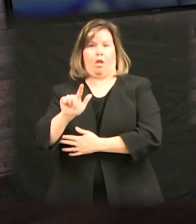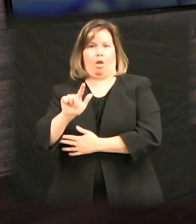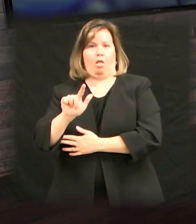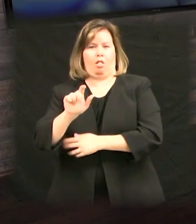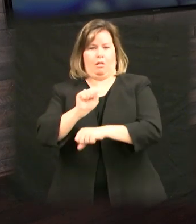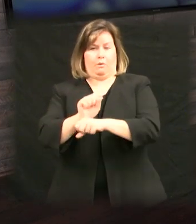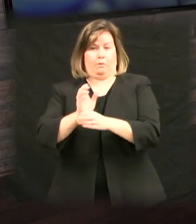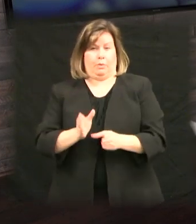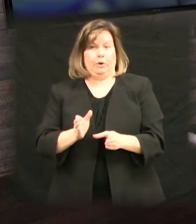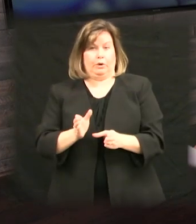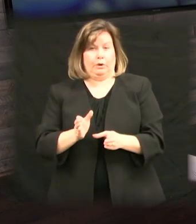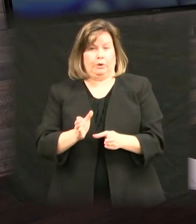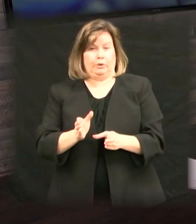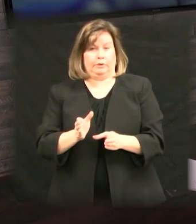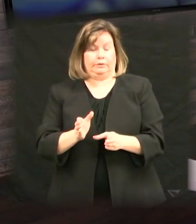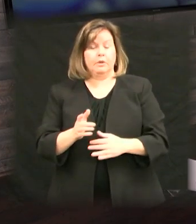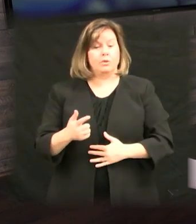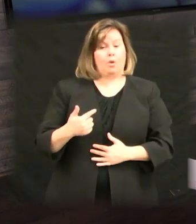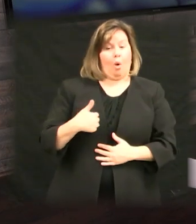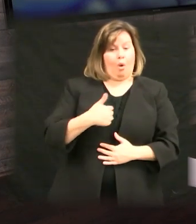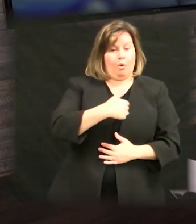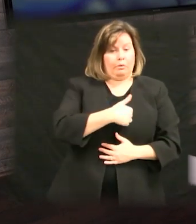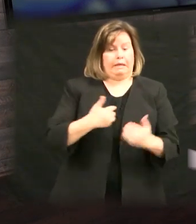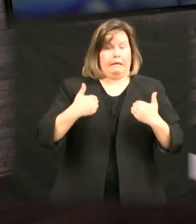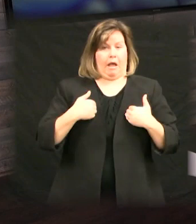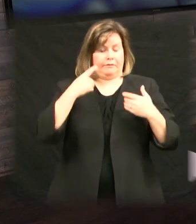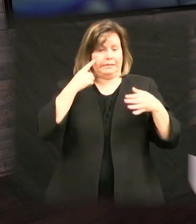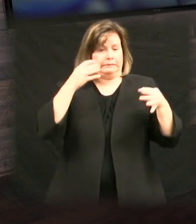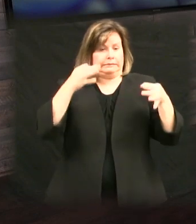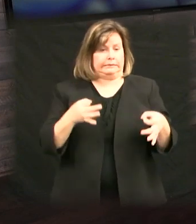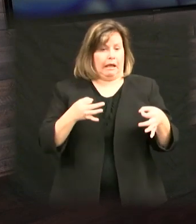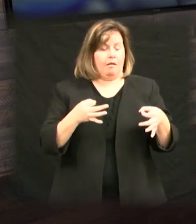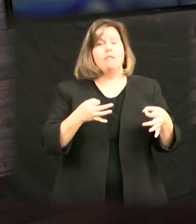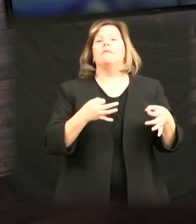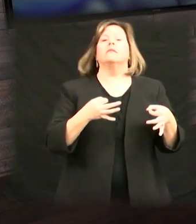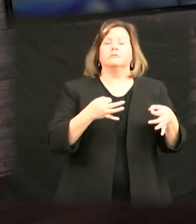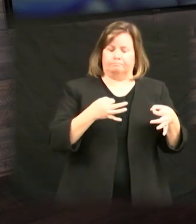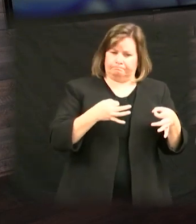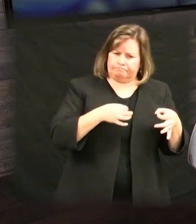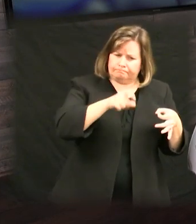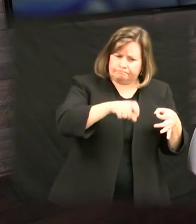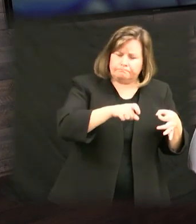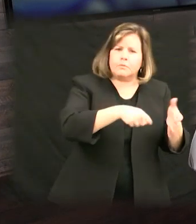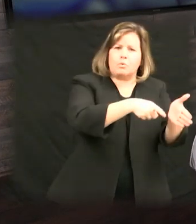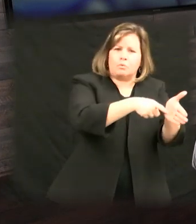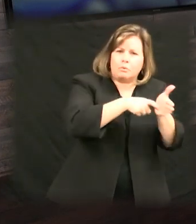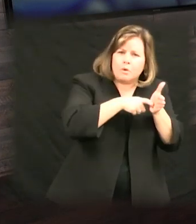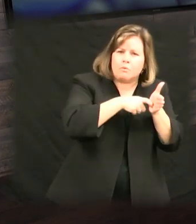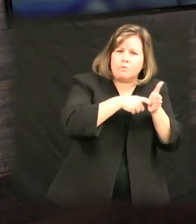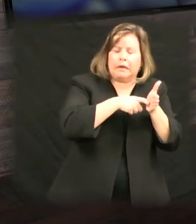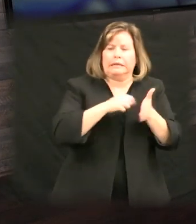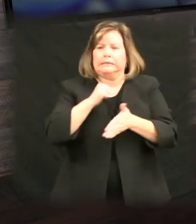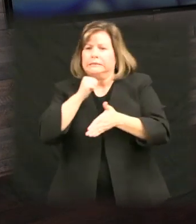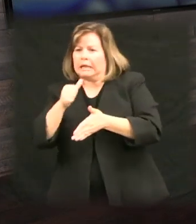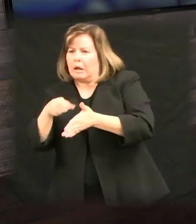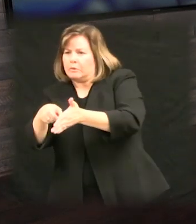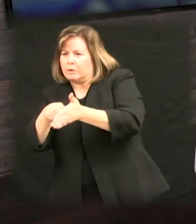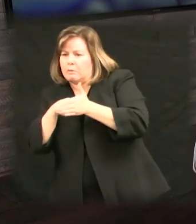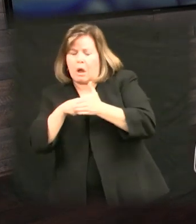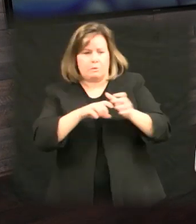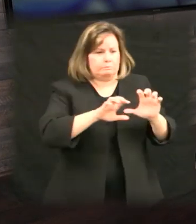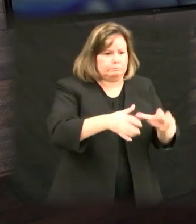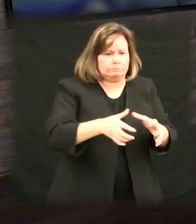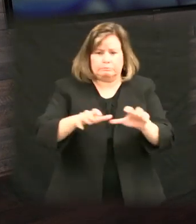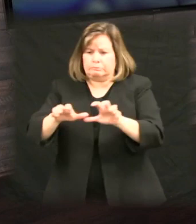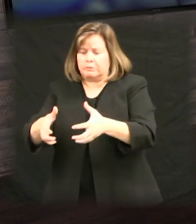some concern that we're categorizing people right now into the buckets of essential and non-essential, or critical and